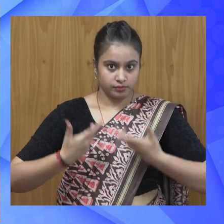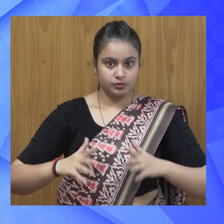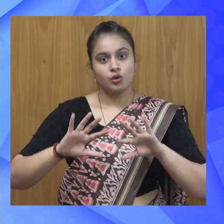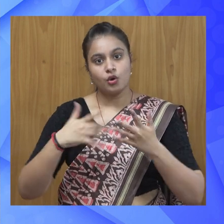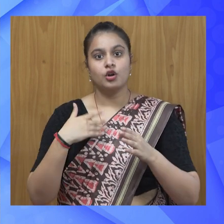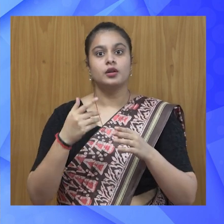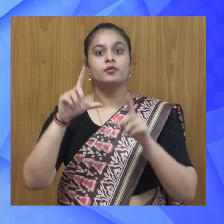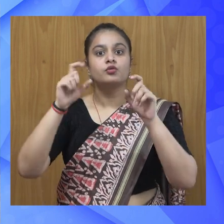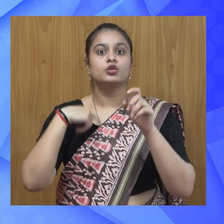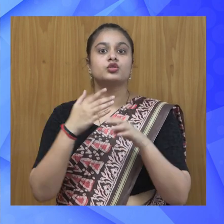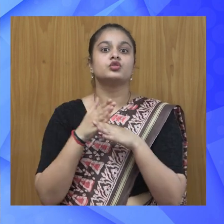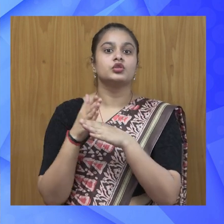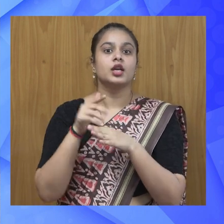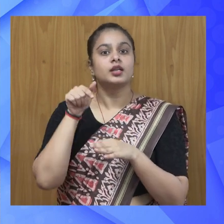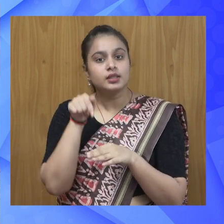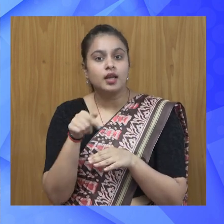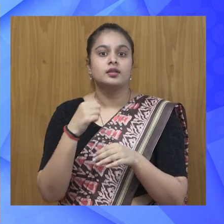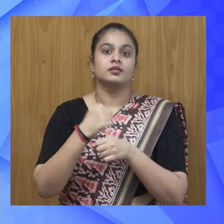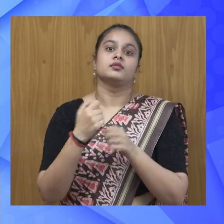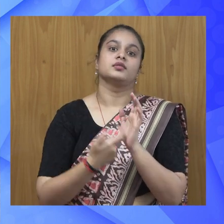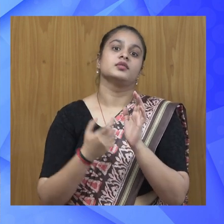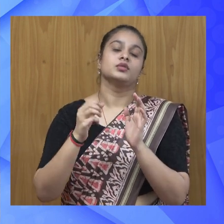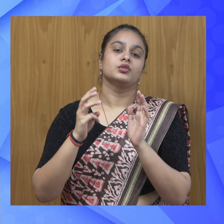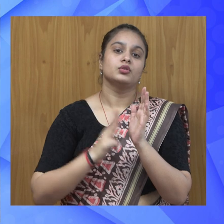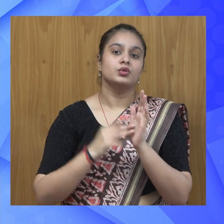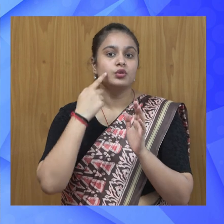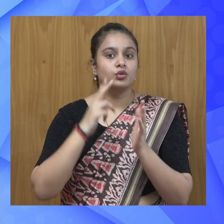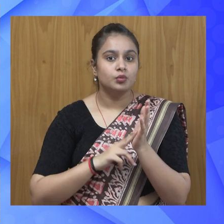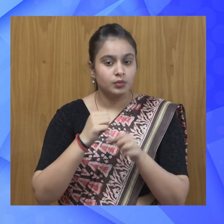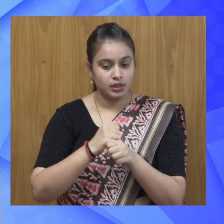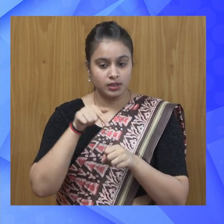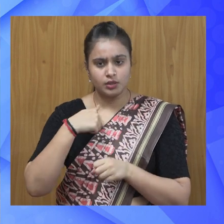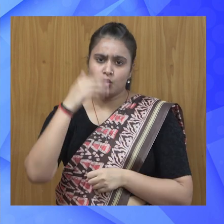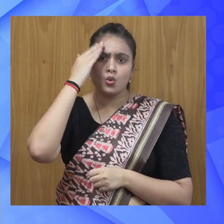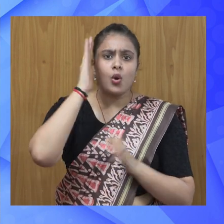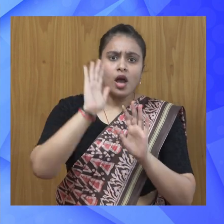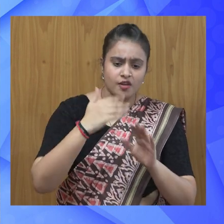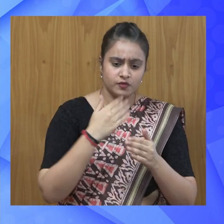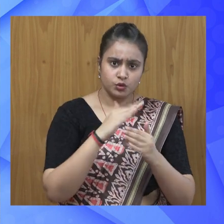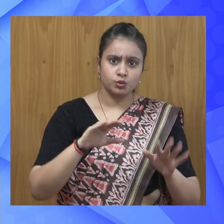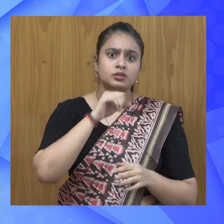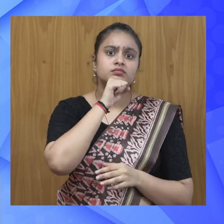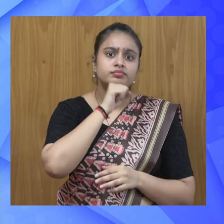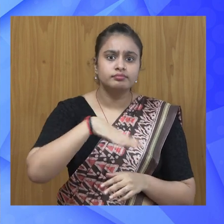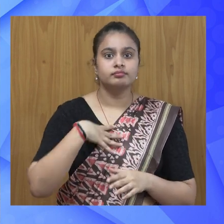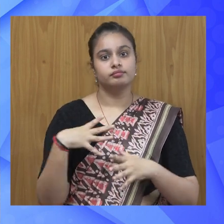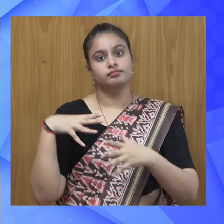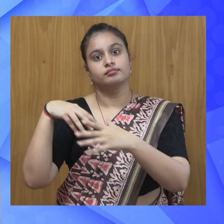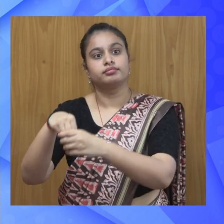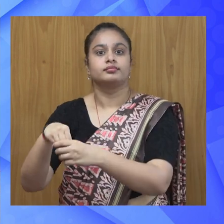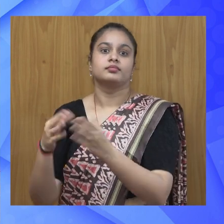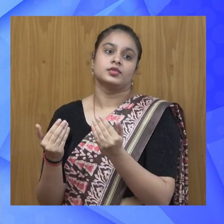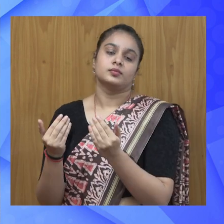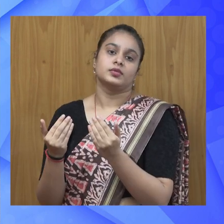picture. So this is what is cyber grooming. Knowingly or unknowingly, the children they do, they become a part of cyber